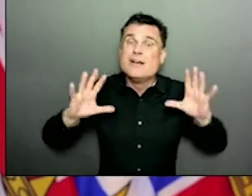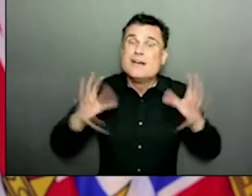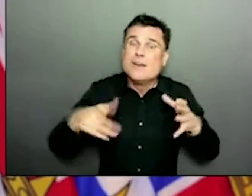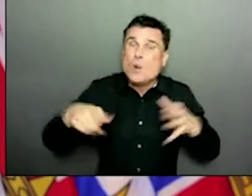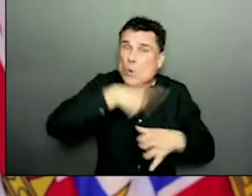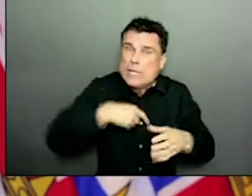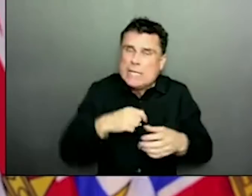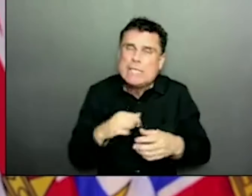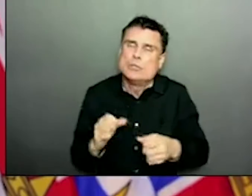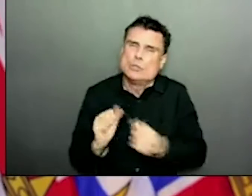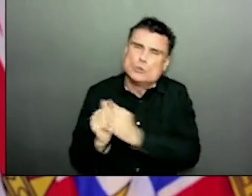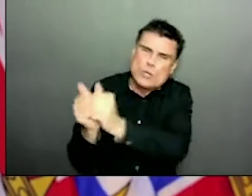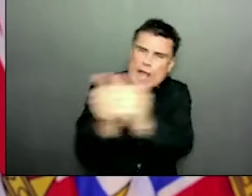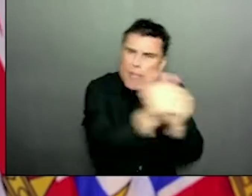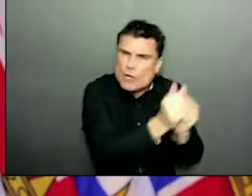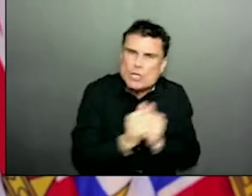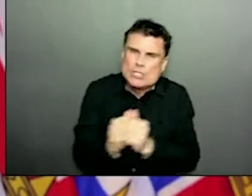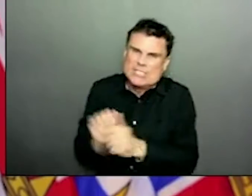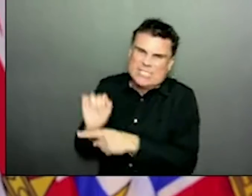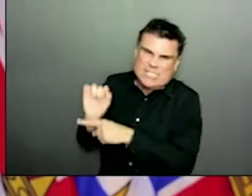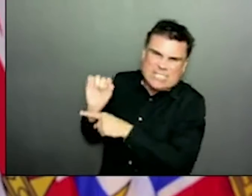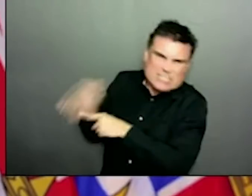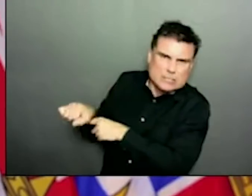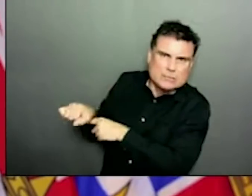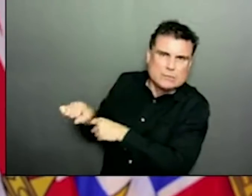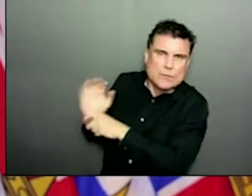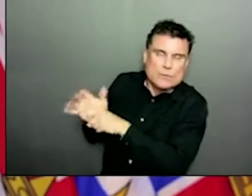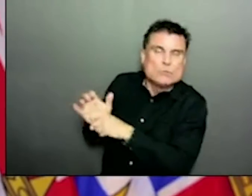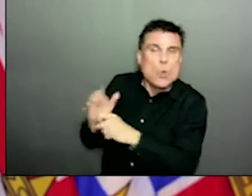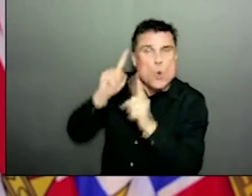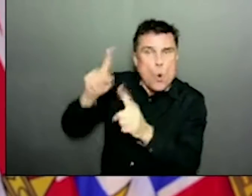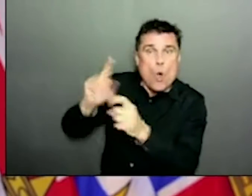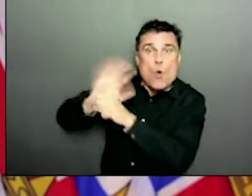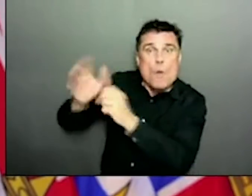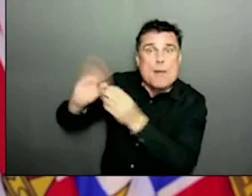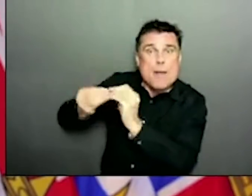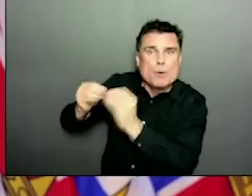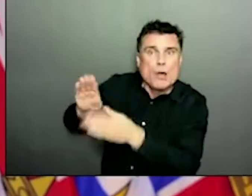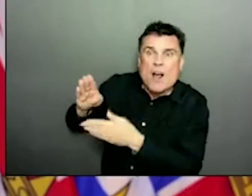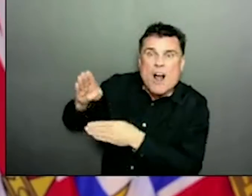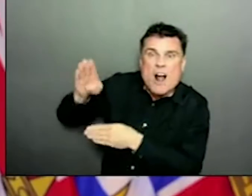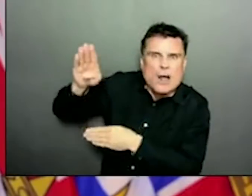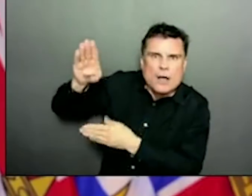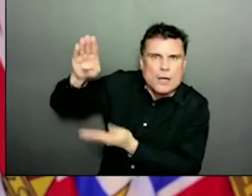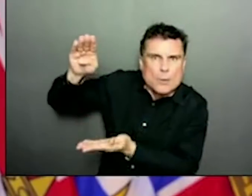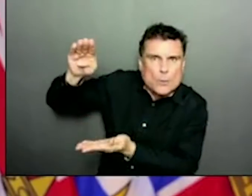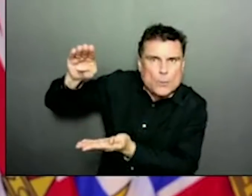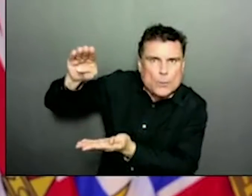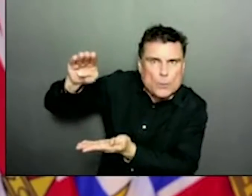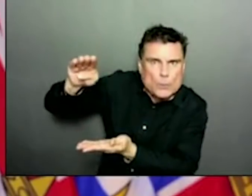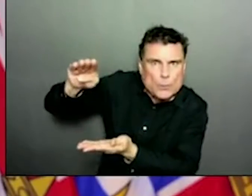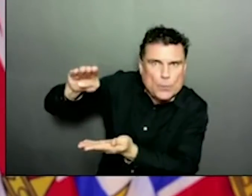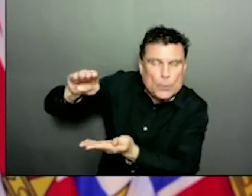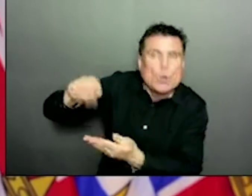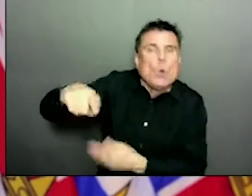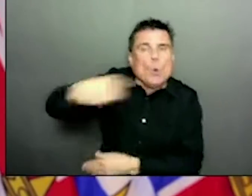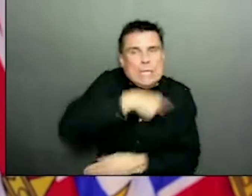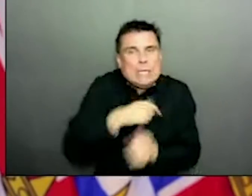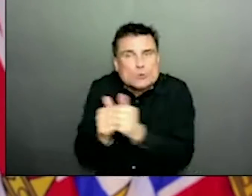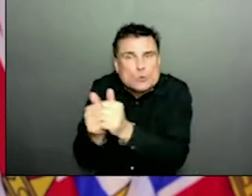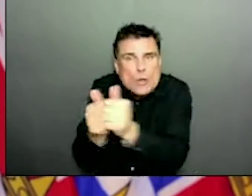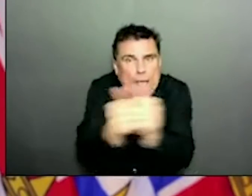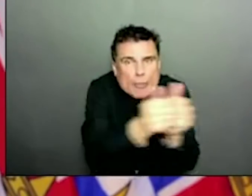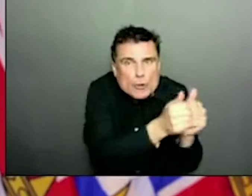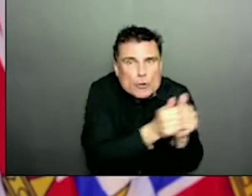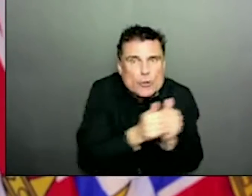celebrations safe celebrations. I've also made that commitment to celebrate safely, to stay small, to keep